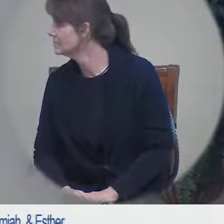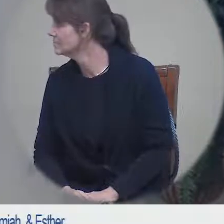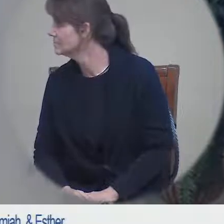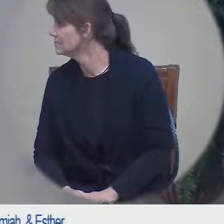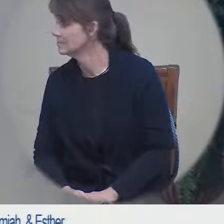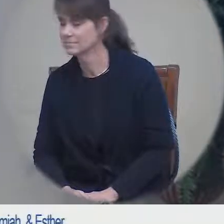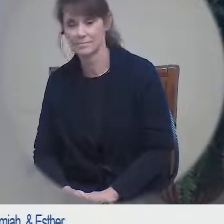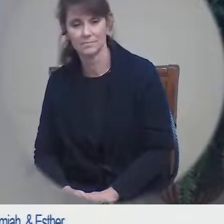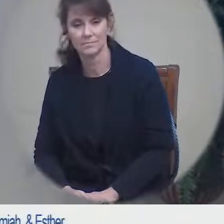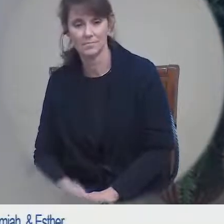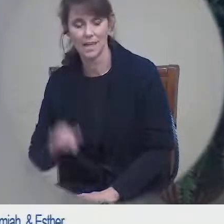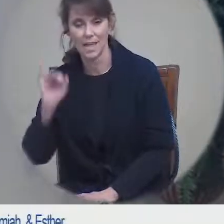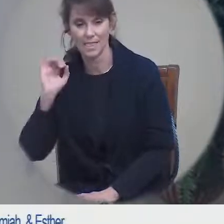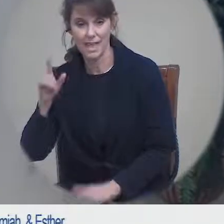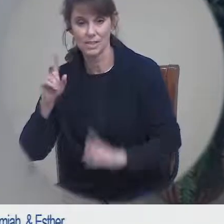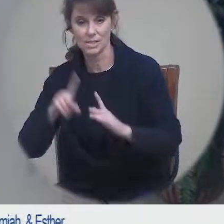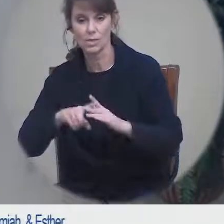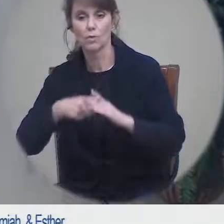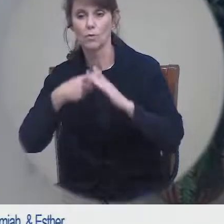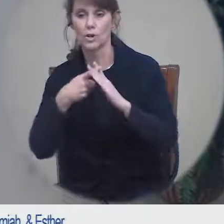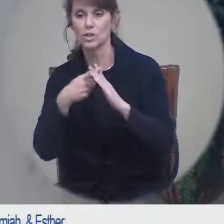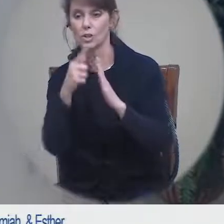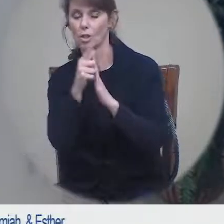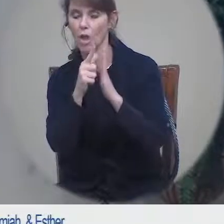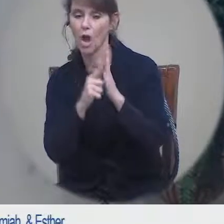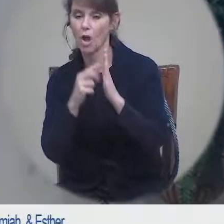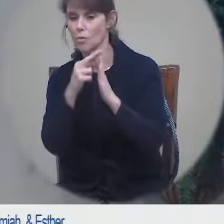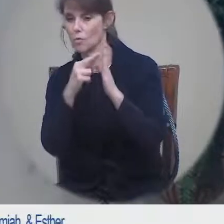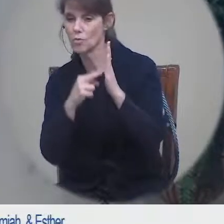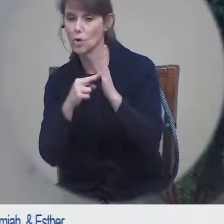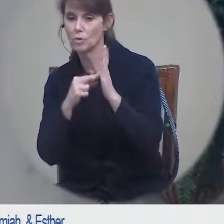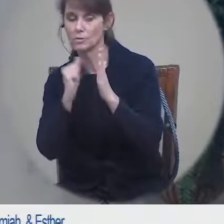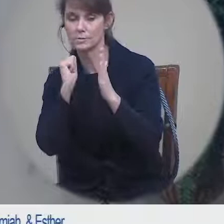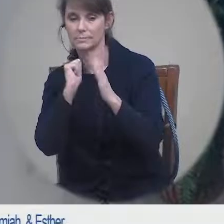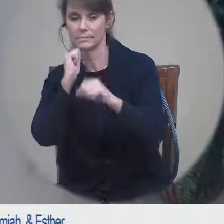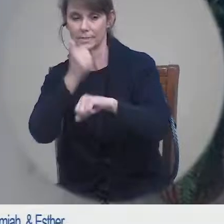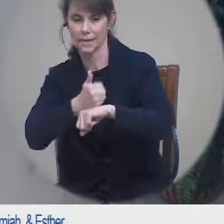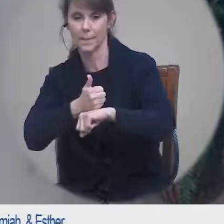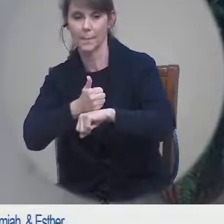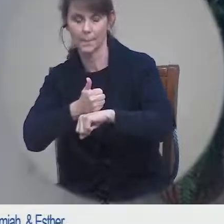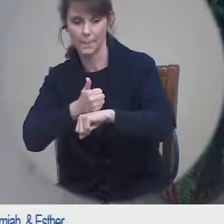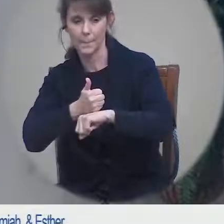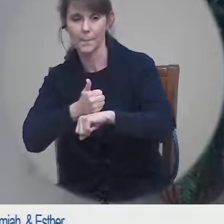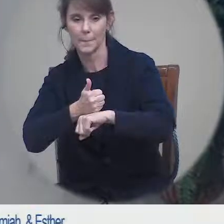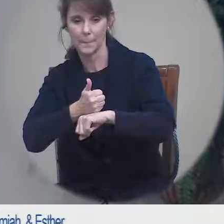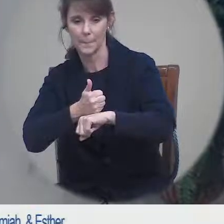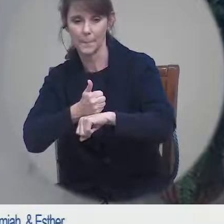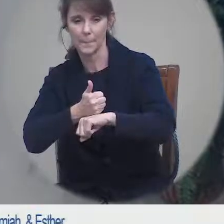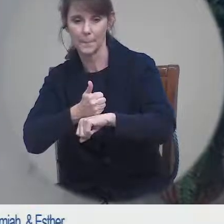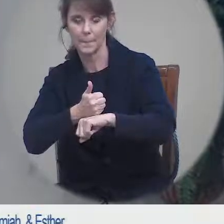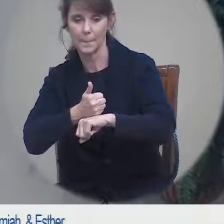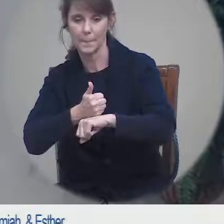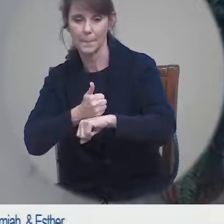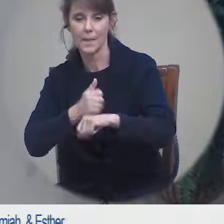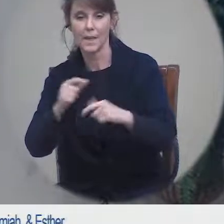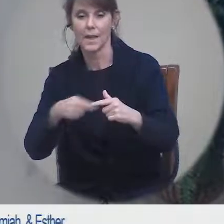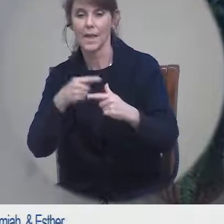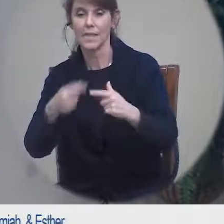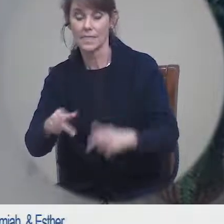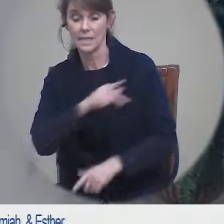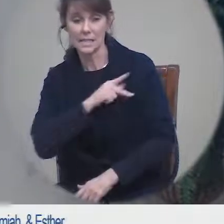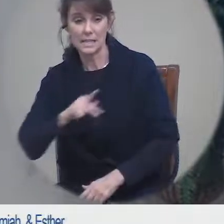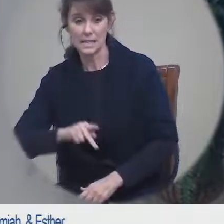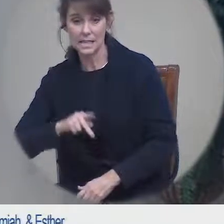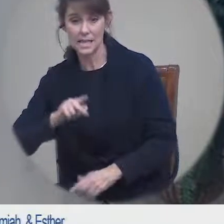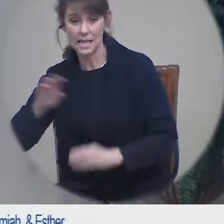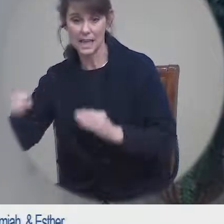this addendum really did, what gave them certain abilities, they were allowed to assemble. And it seems like they